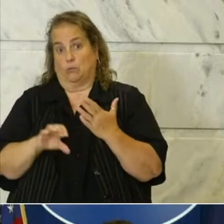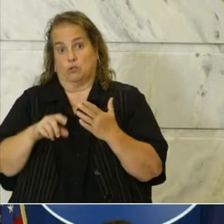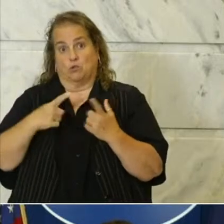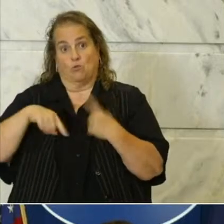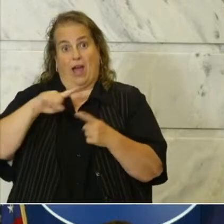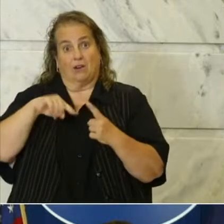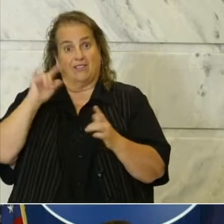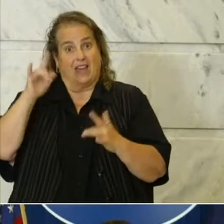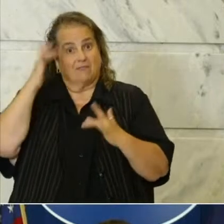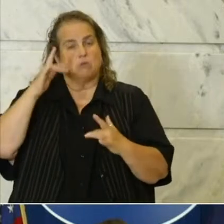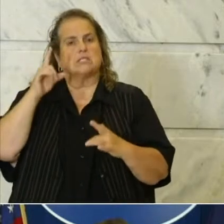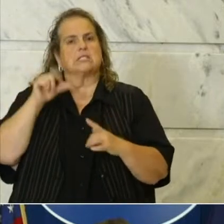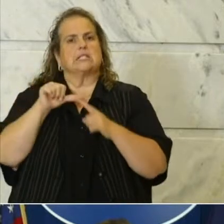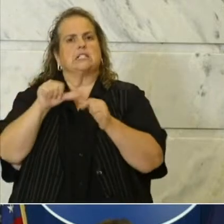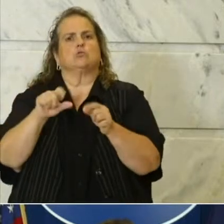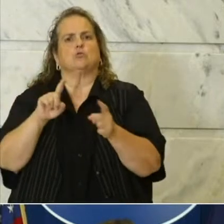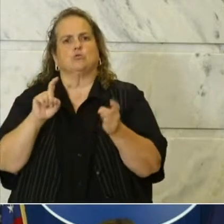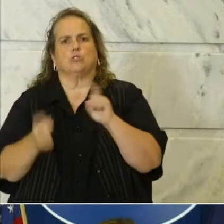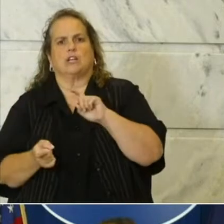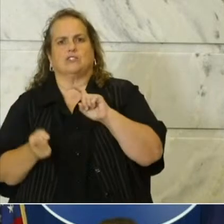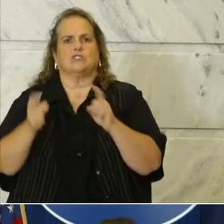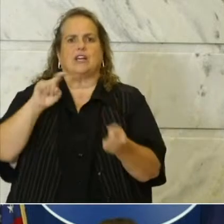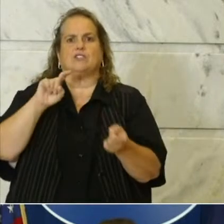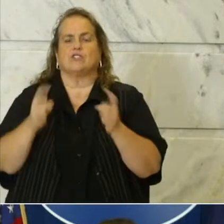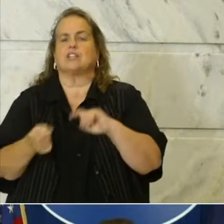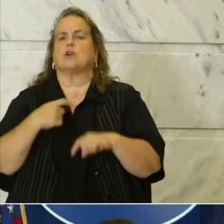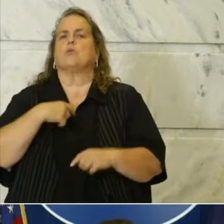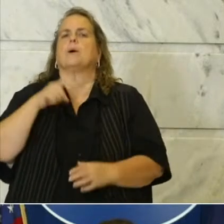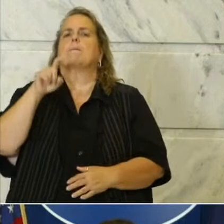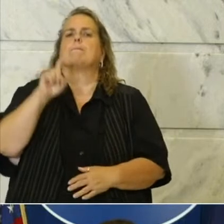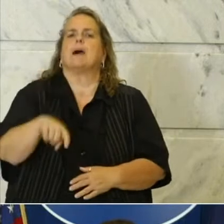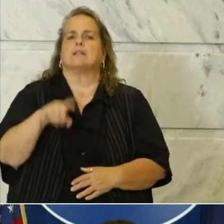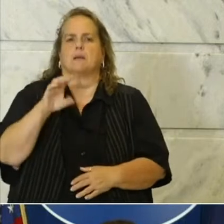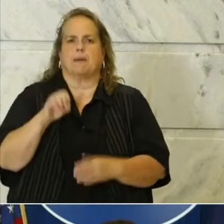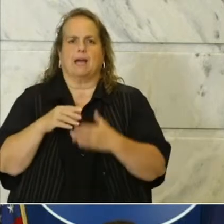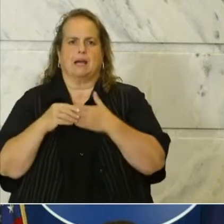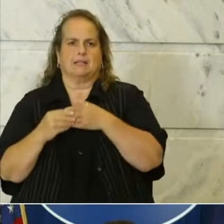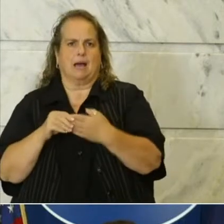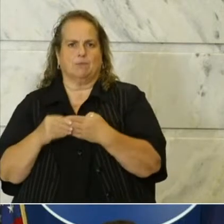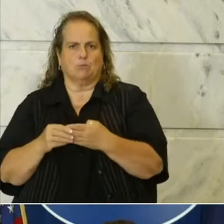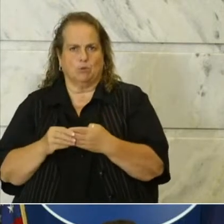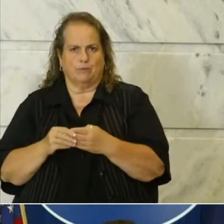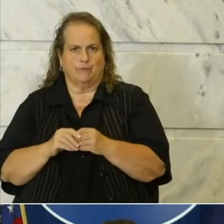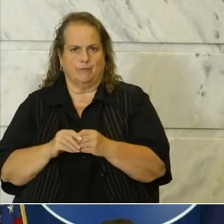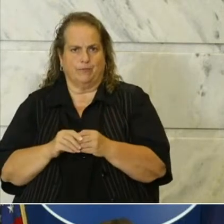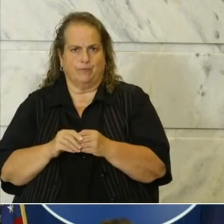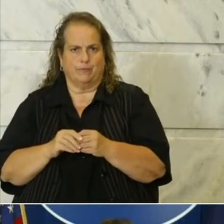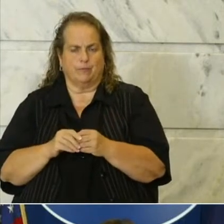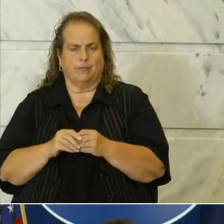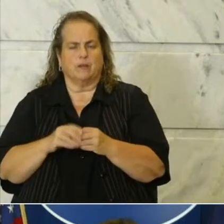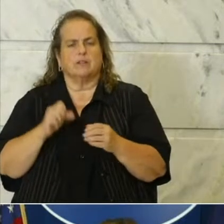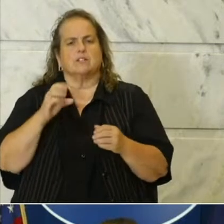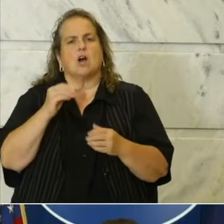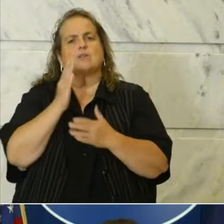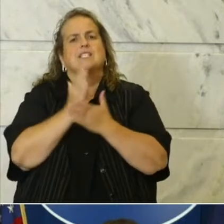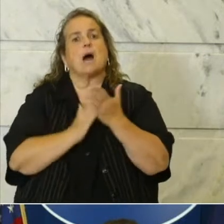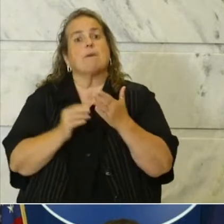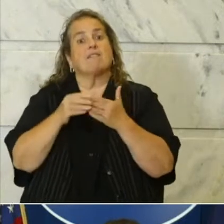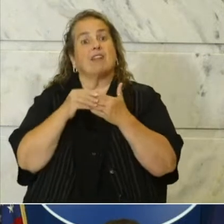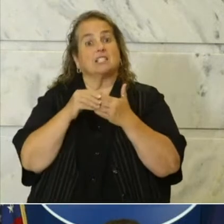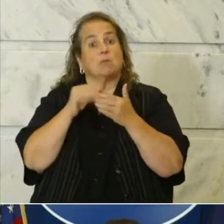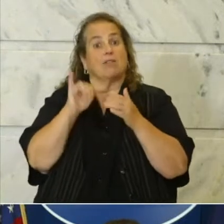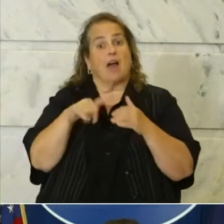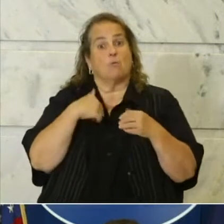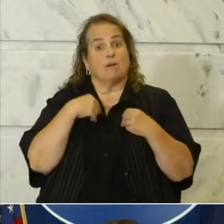all be adaptable to these less than ideal circumstances. So I want to highlight some flexibility that we have given to our